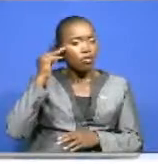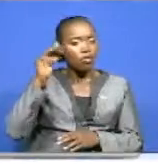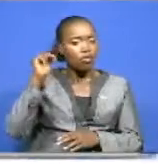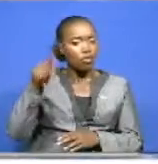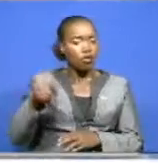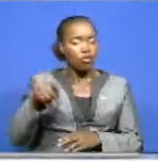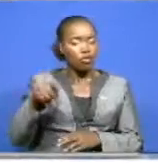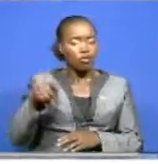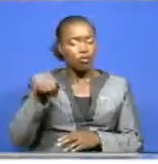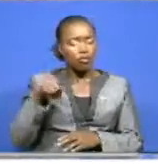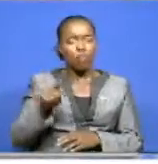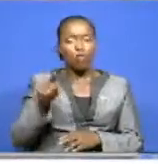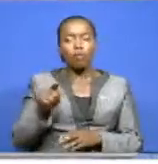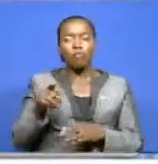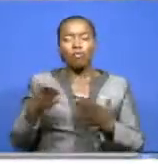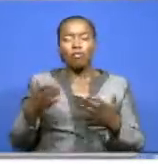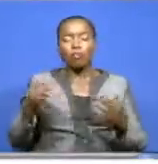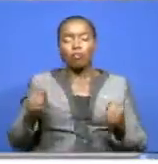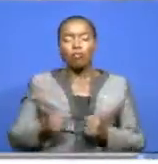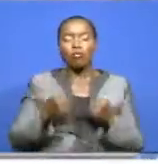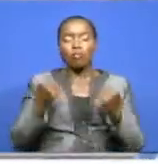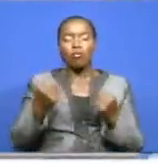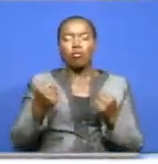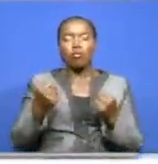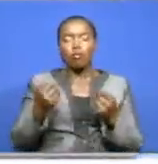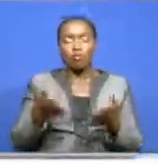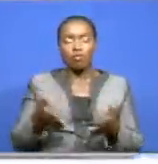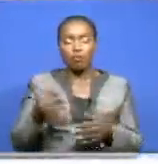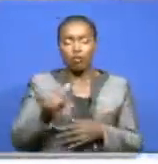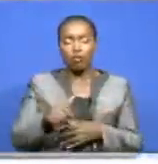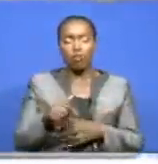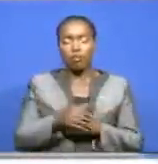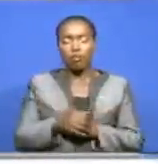insight about the happenings which are happening here today. Shukran sana. Karibu. Maybe